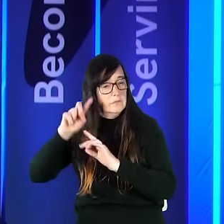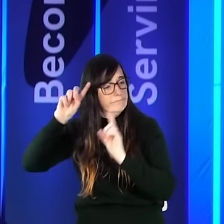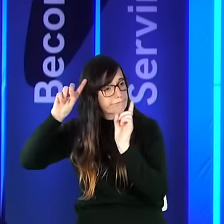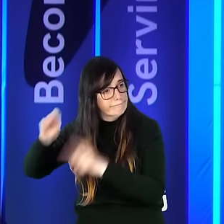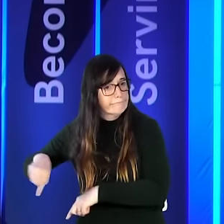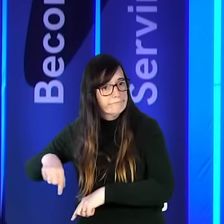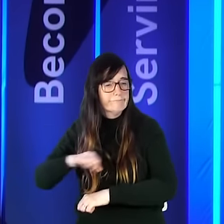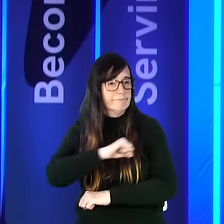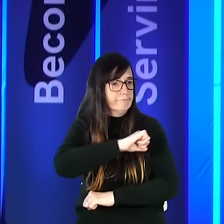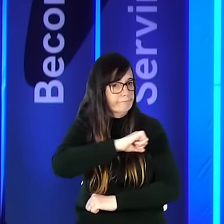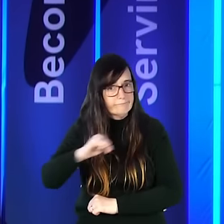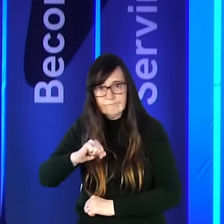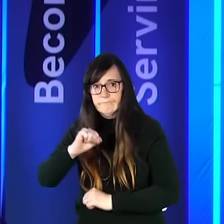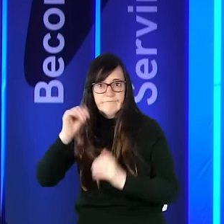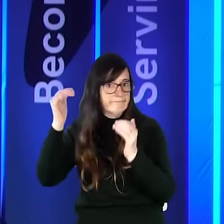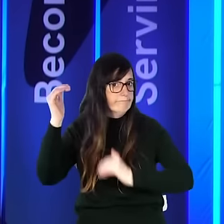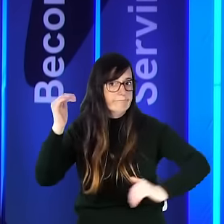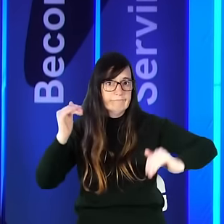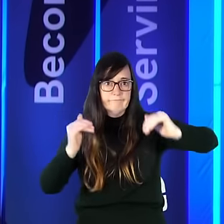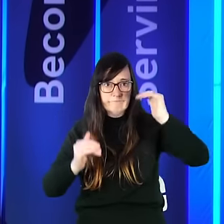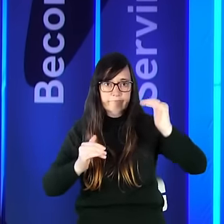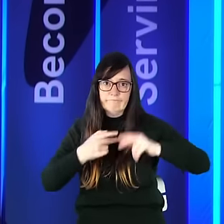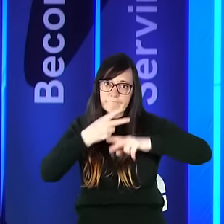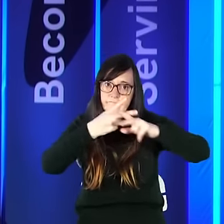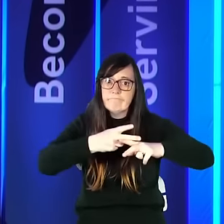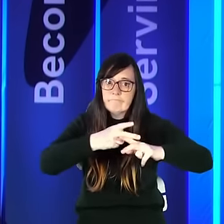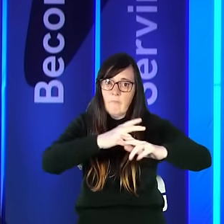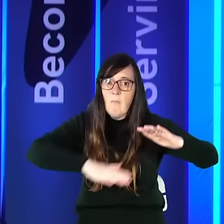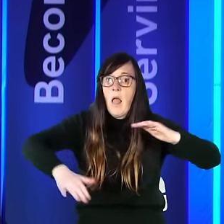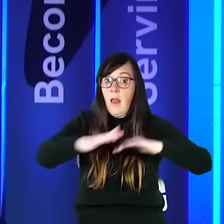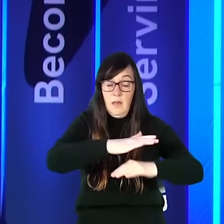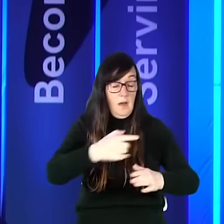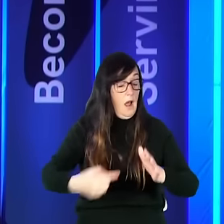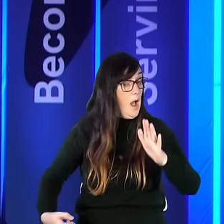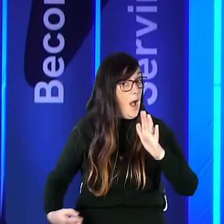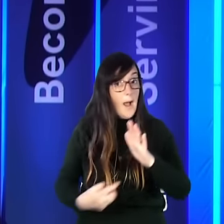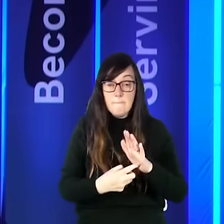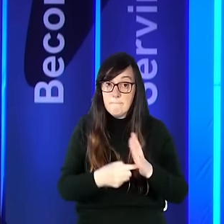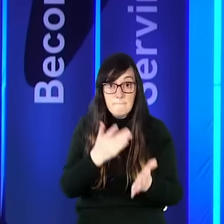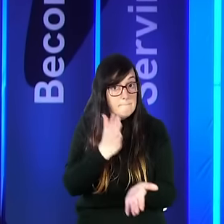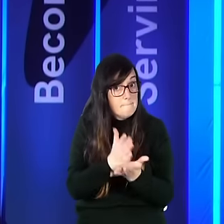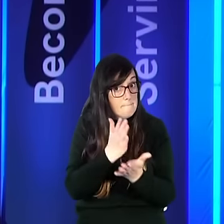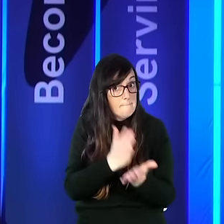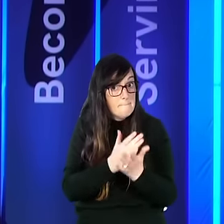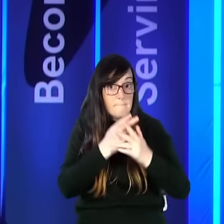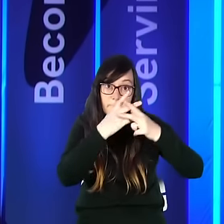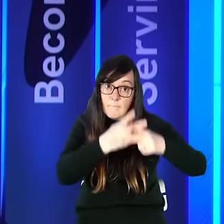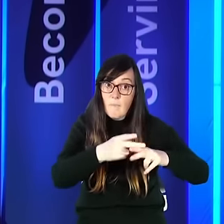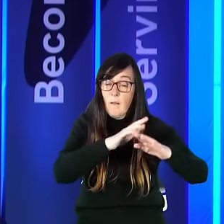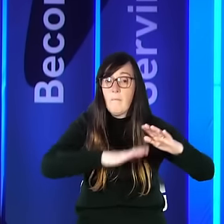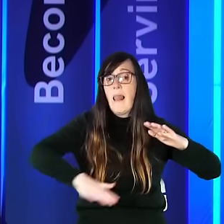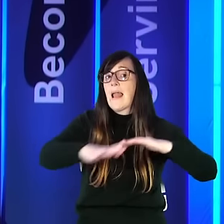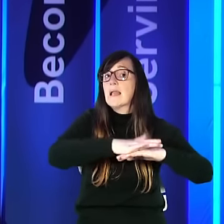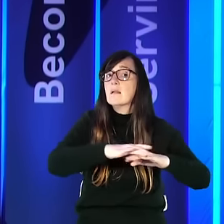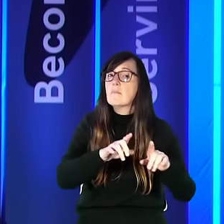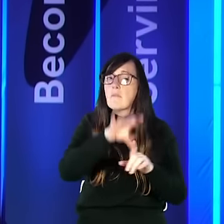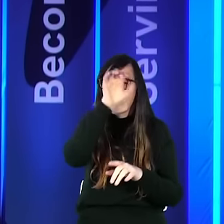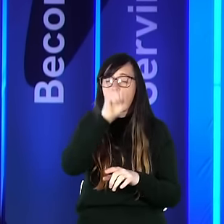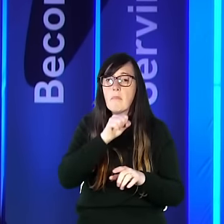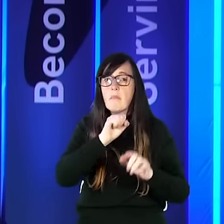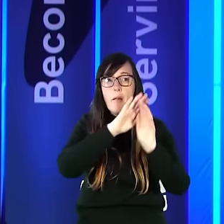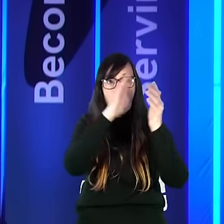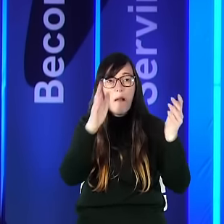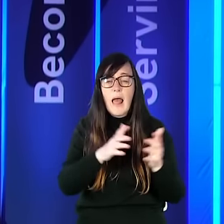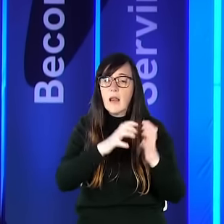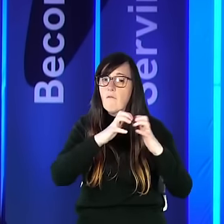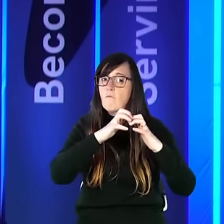However important it is to be a good steward of the planet, and it is very important, it is also a fallen planet that